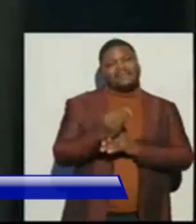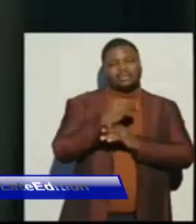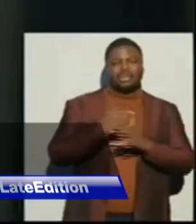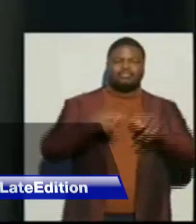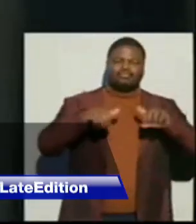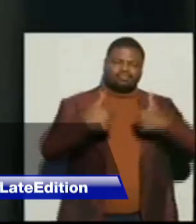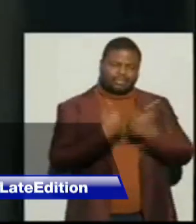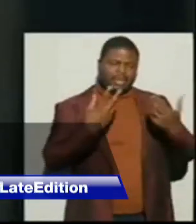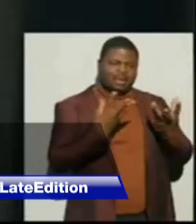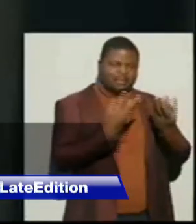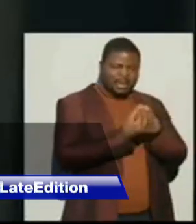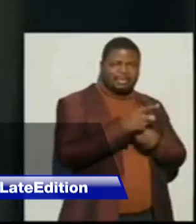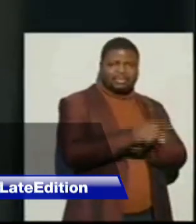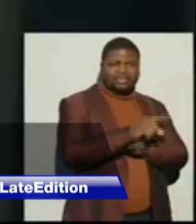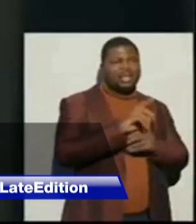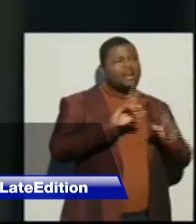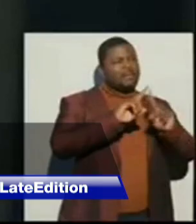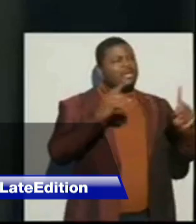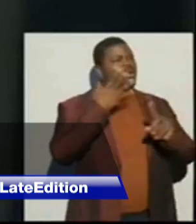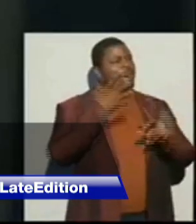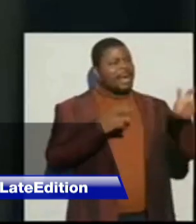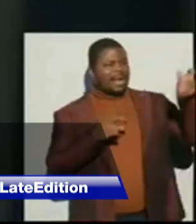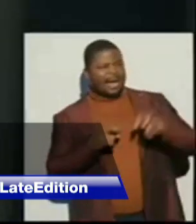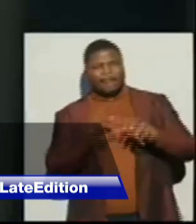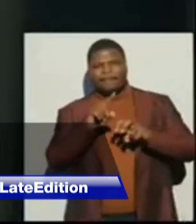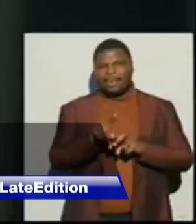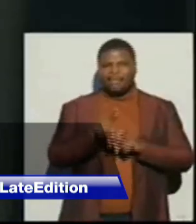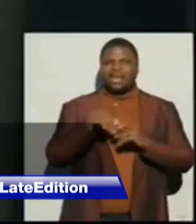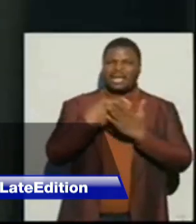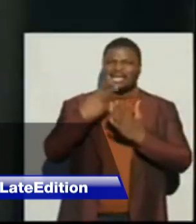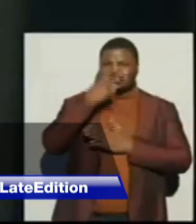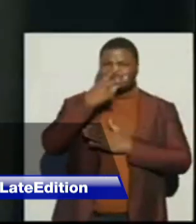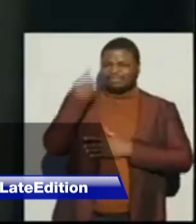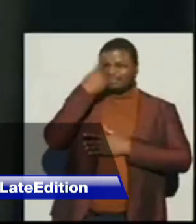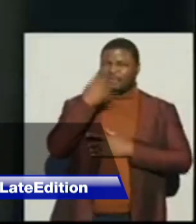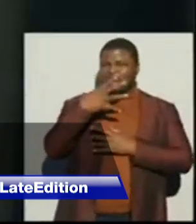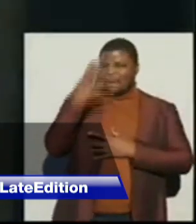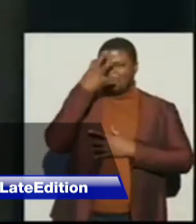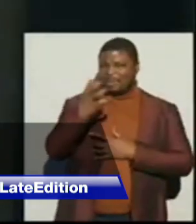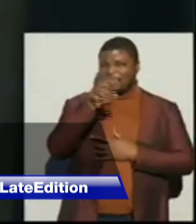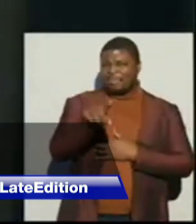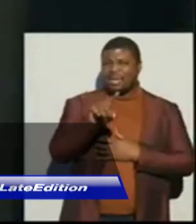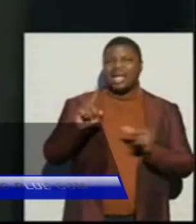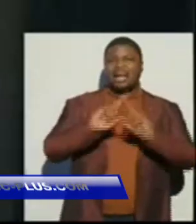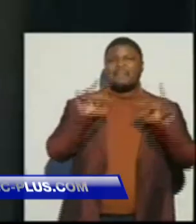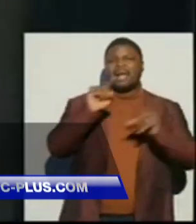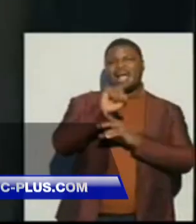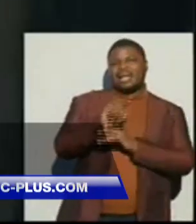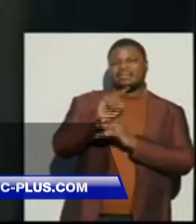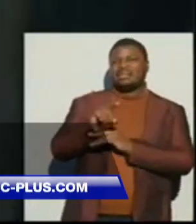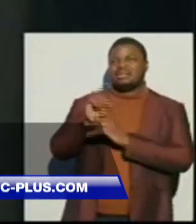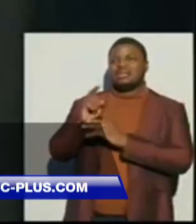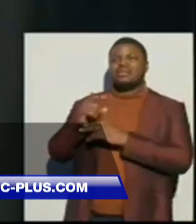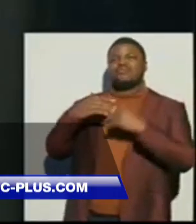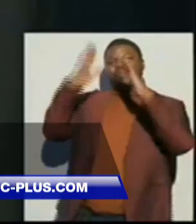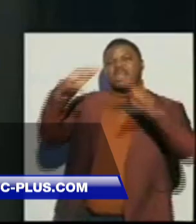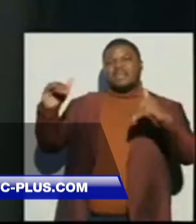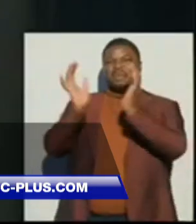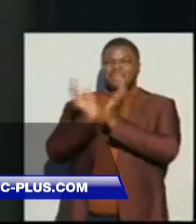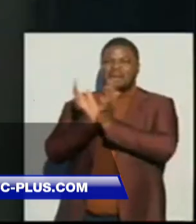When he emerged from the car, he looked visibly shaken and upset. He explained to me that he had not attended the cabinet meeting on that day